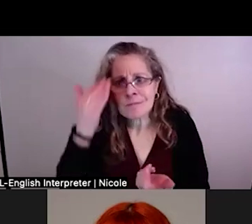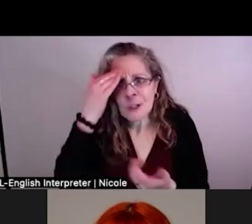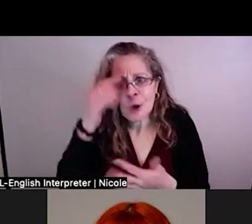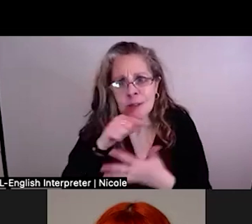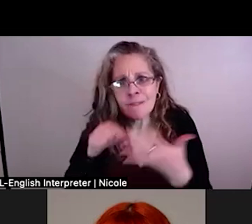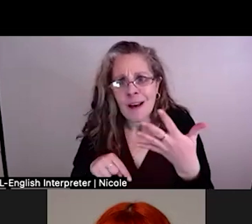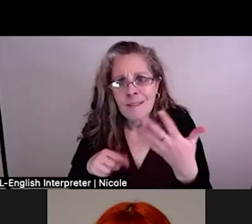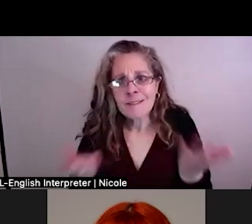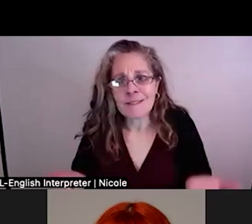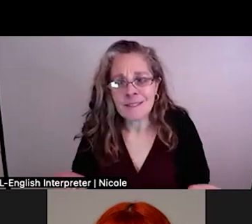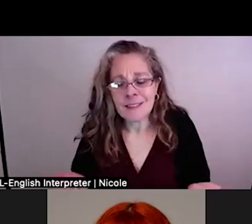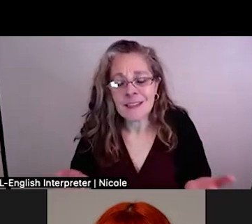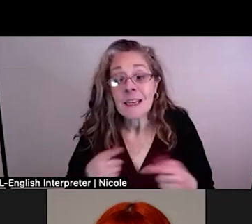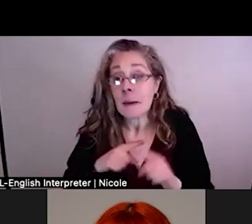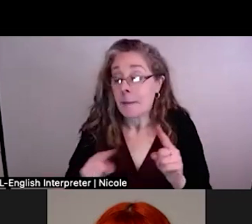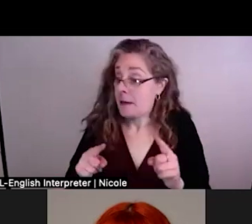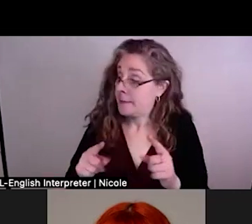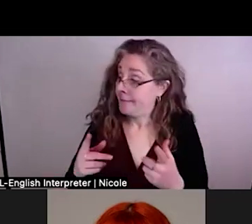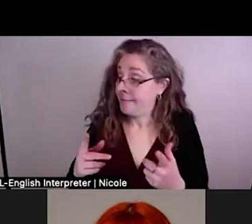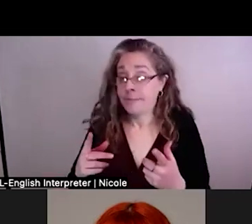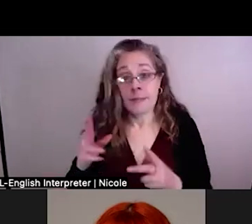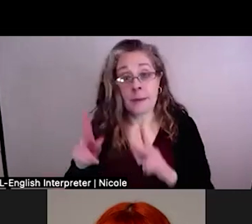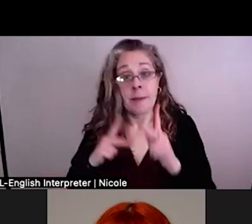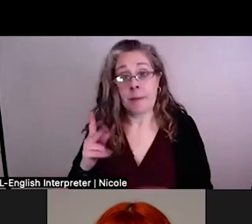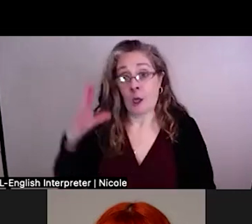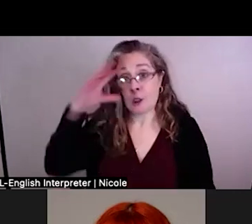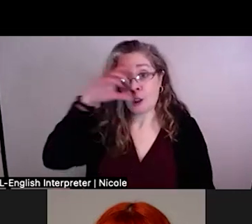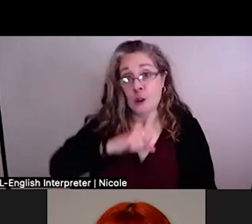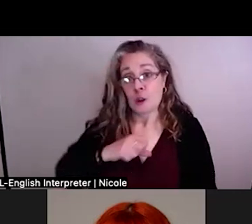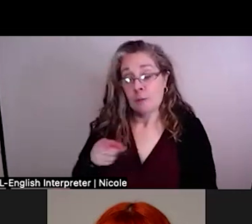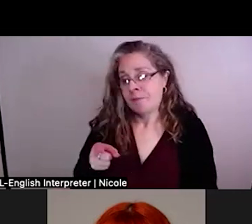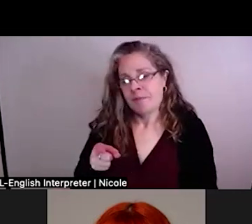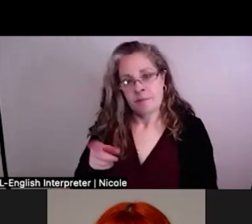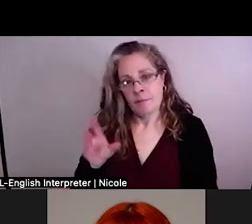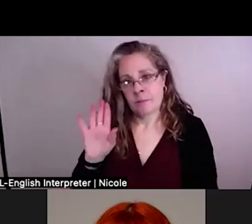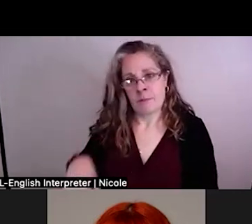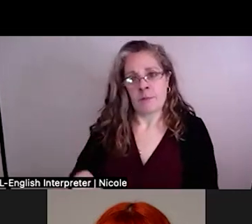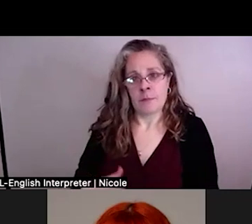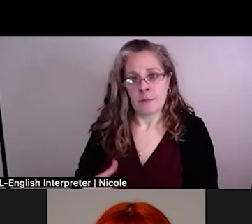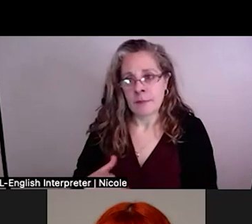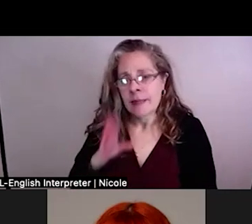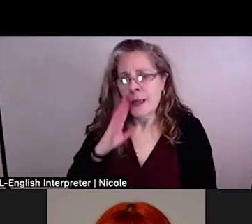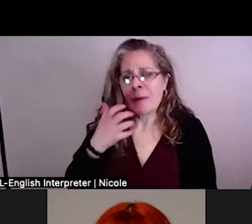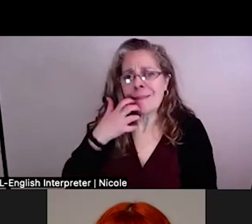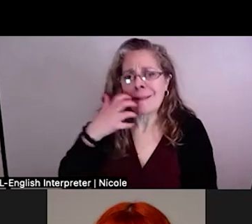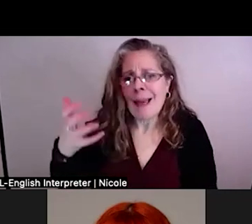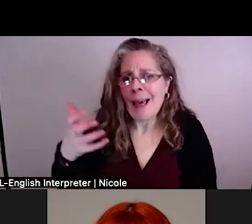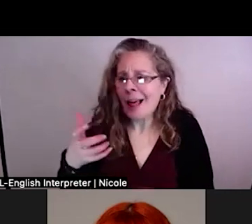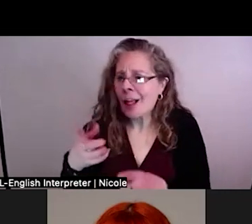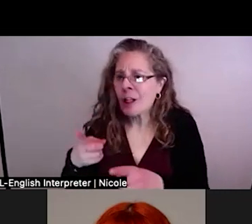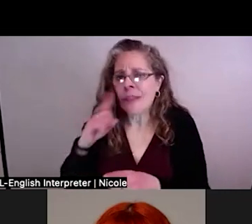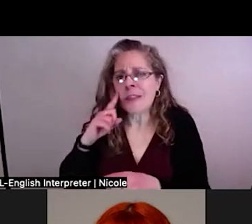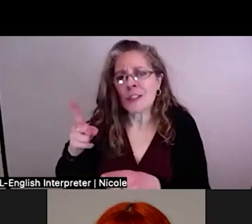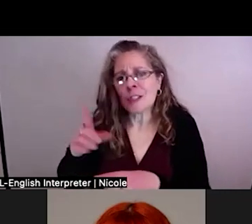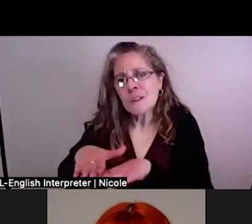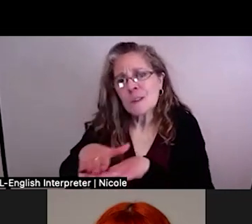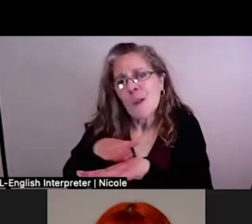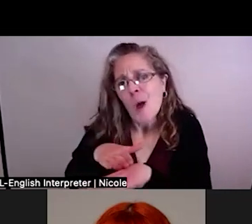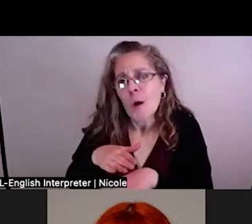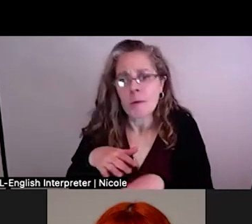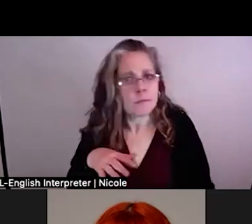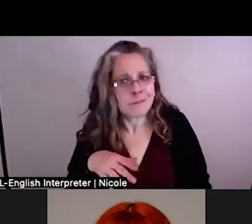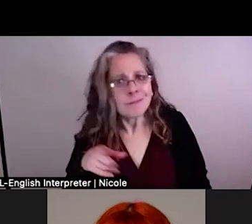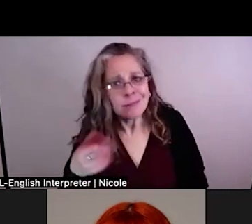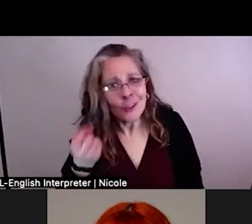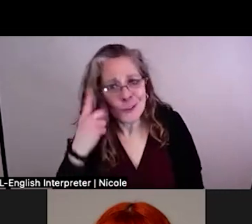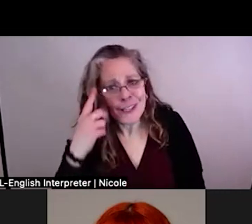average person who talks to her assumes they just yell or speak slow, but she's comprehending everything.